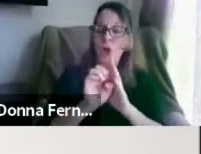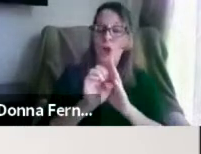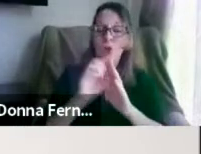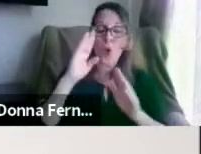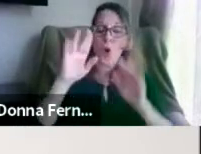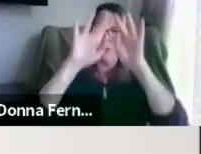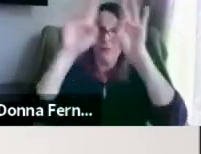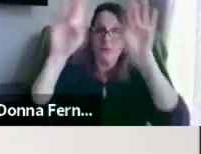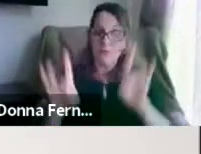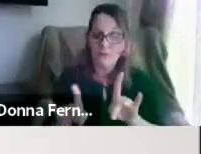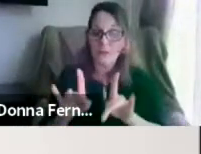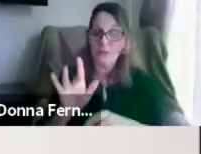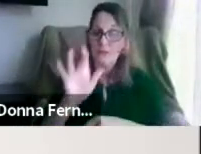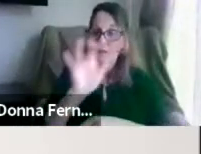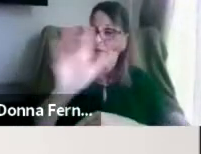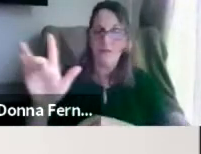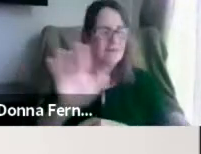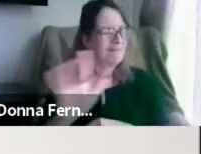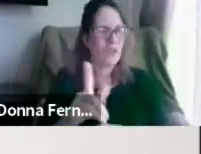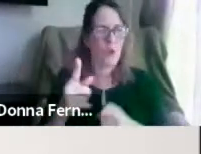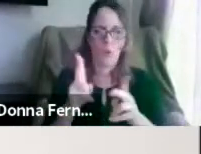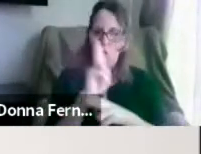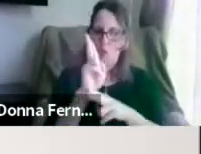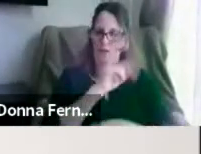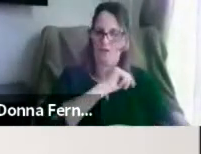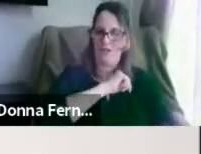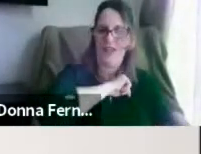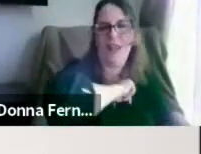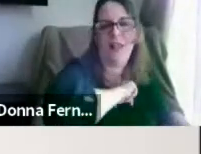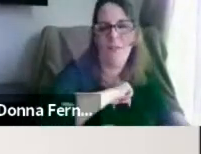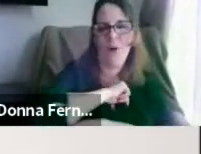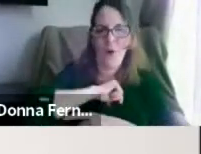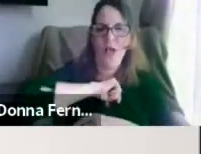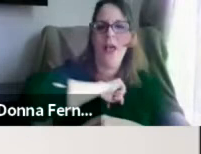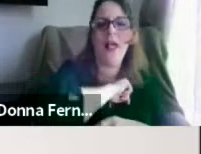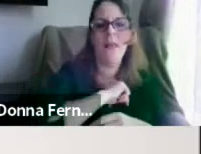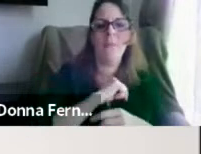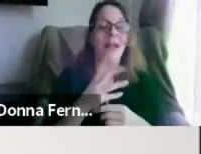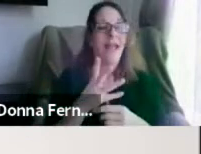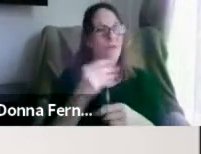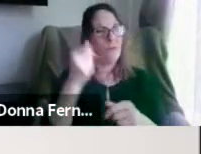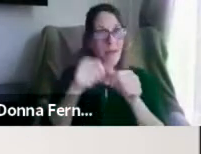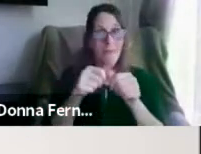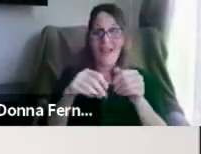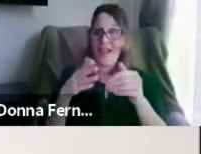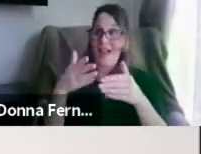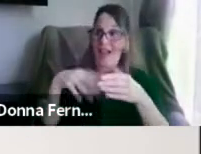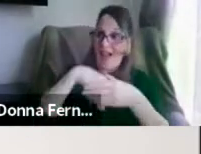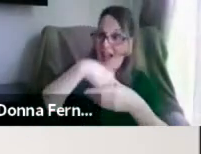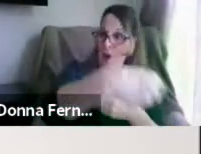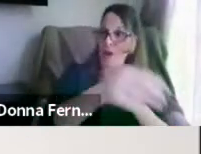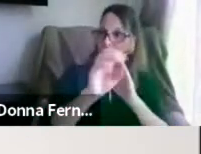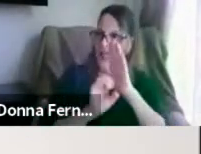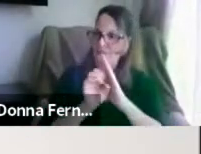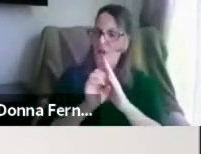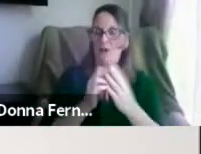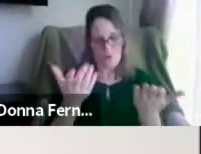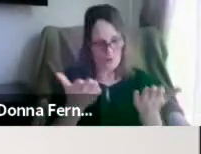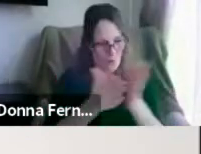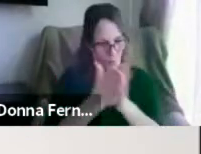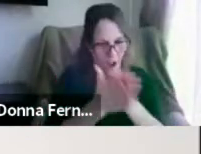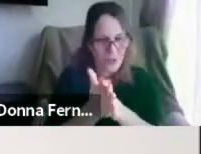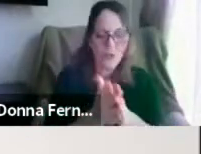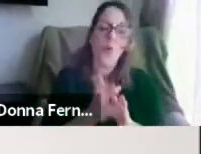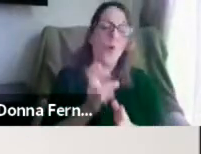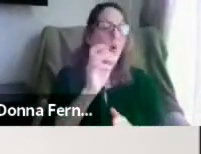elbow to push buttons on the elevator, and also encourage hand washing after elevator use. If that's not possible, install